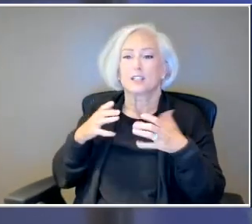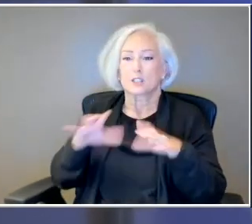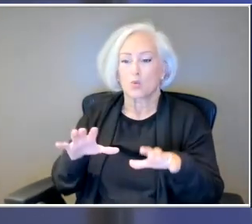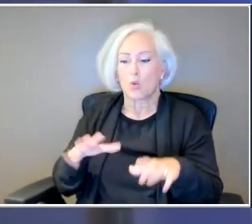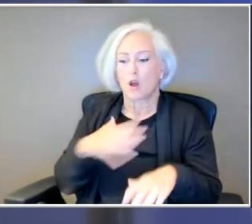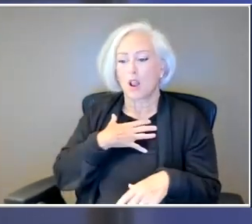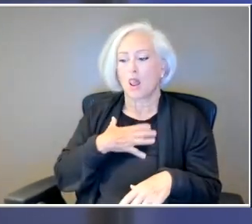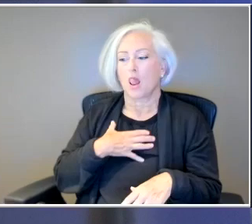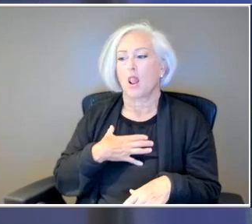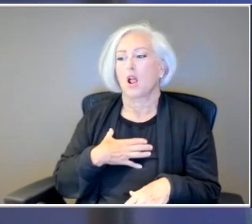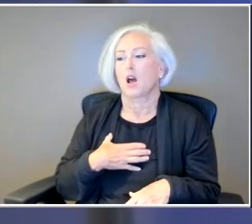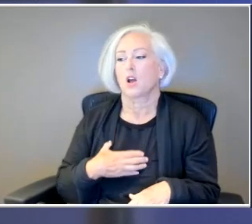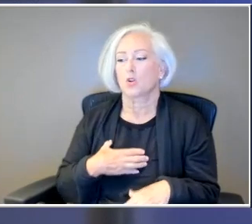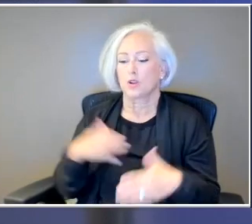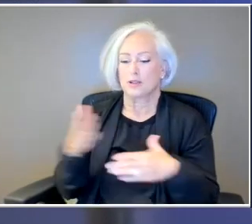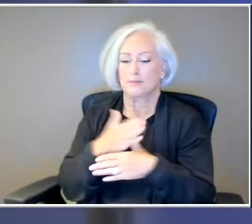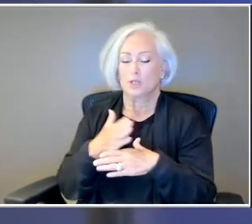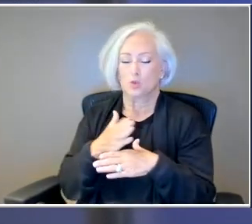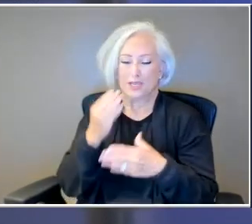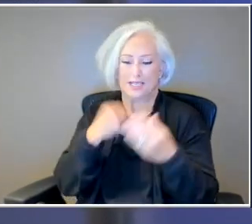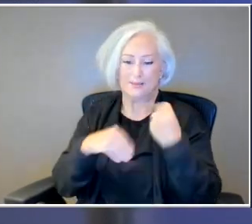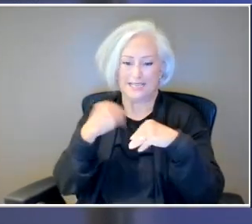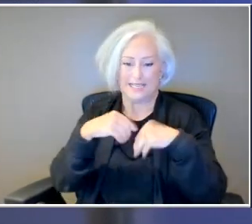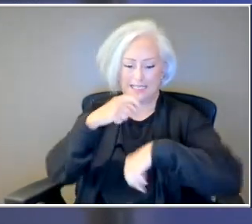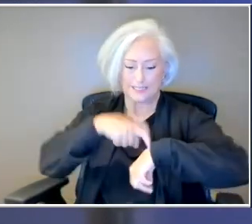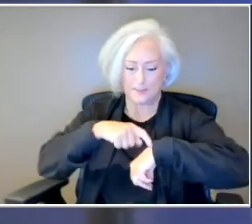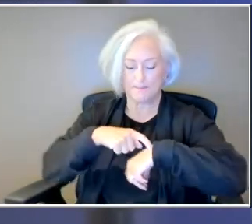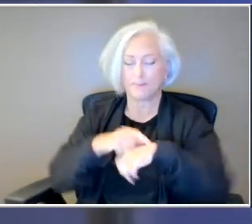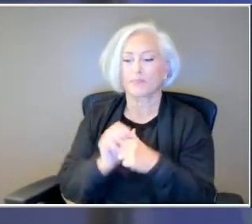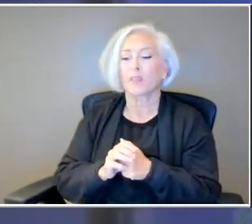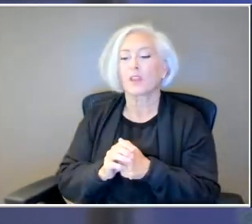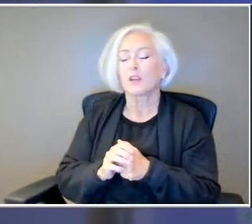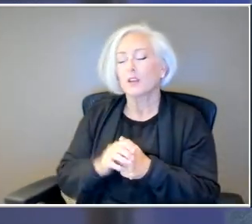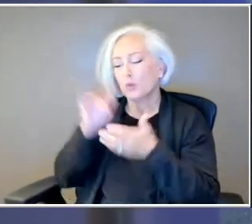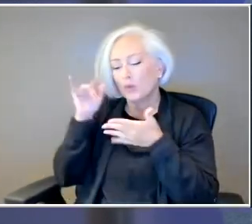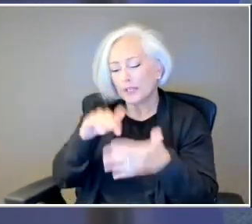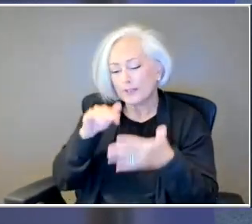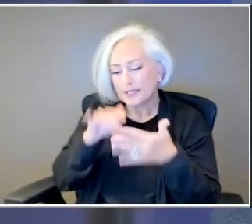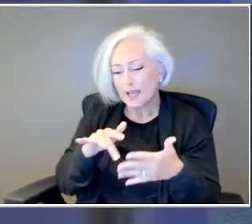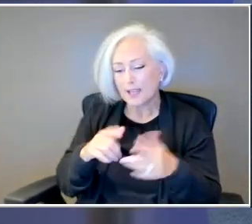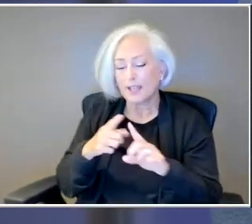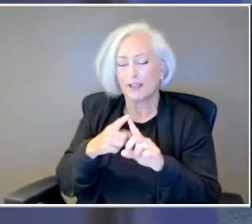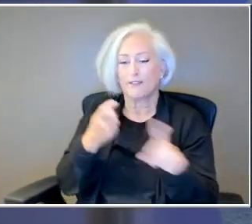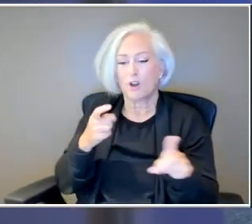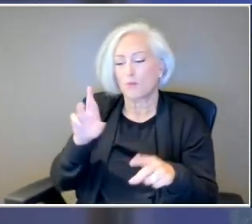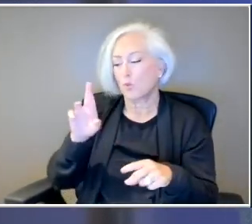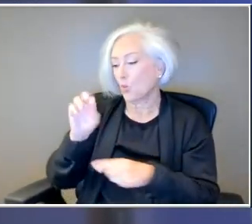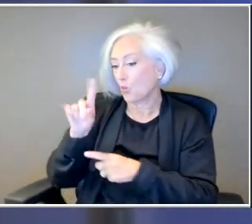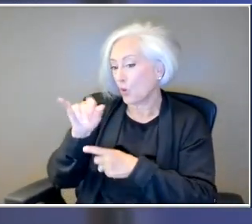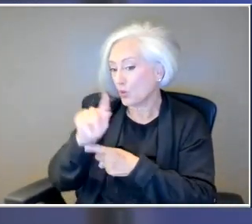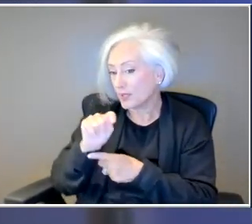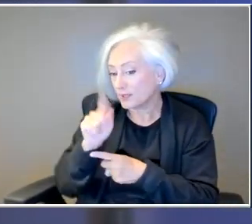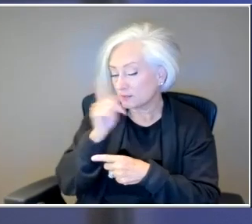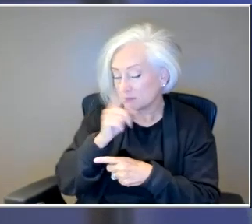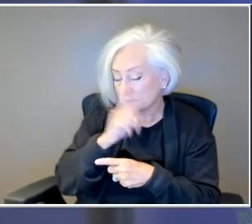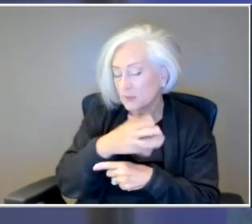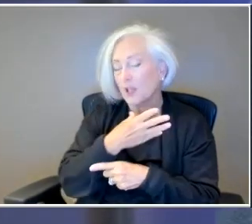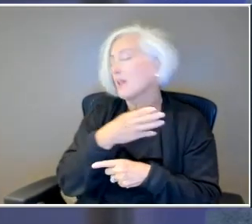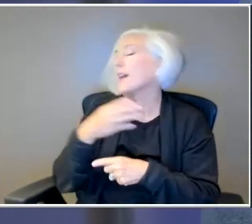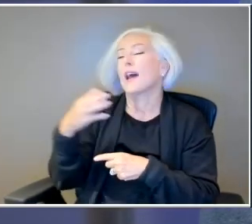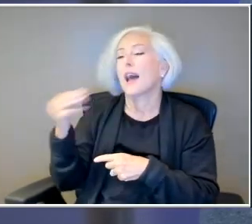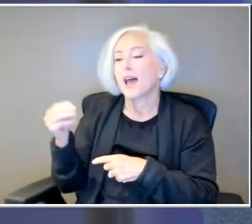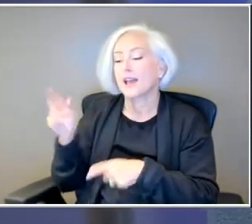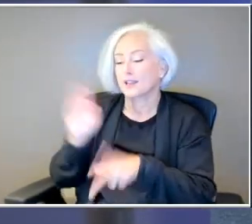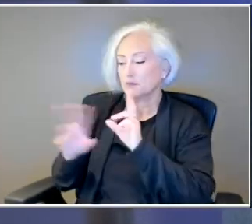between meals. And there were studies in rodent models and humans that kept showing this, and so they started looking at it as a drug for weight loss. And now we're